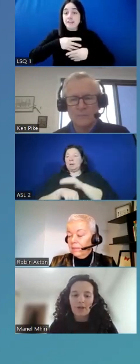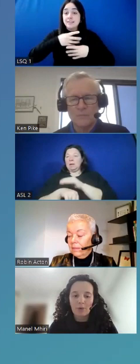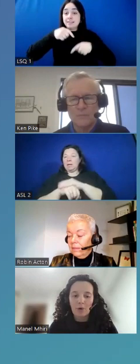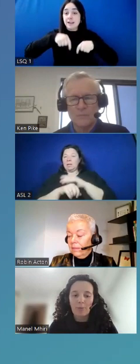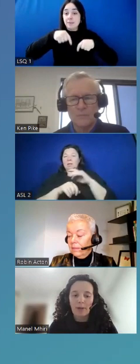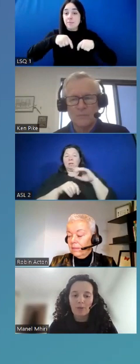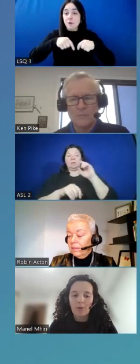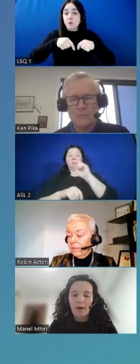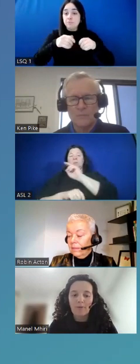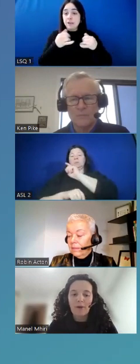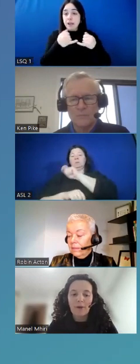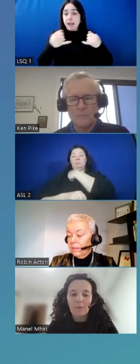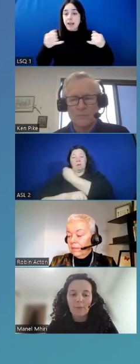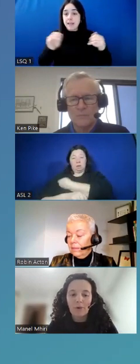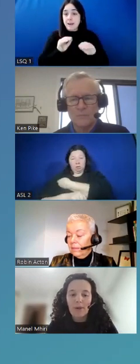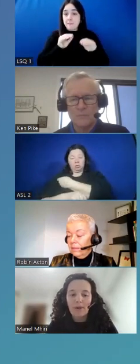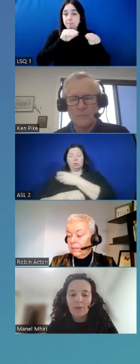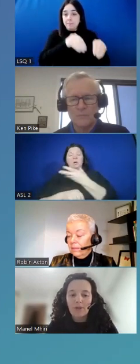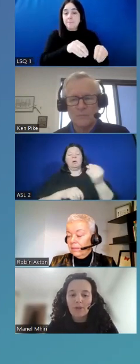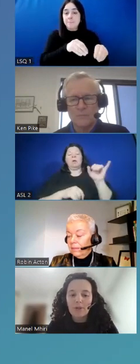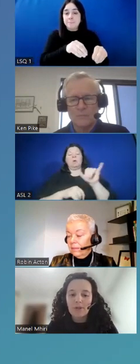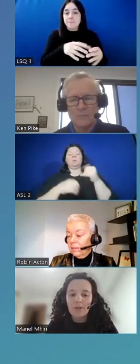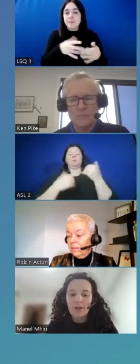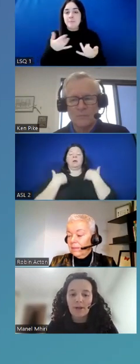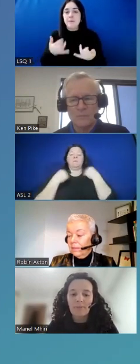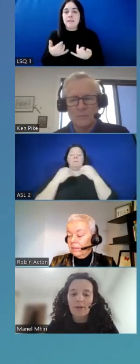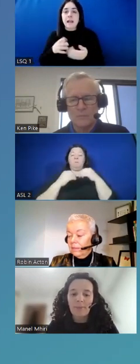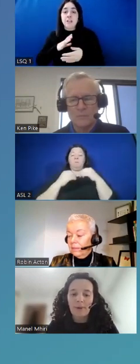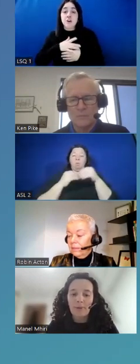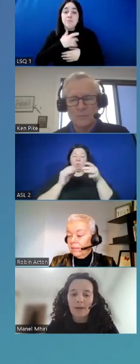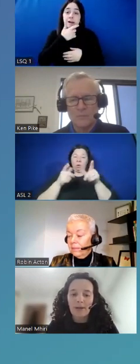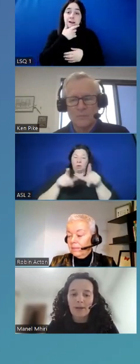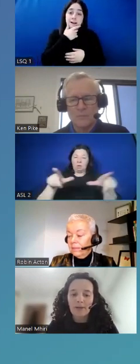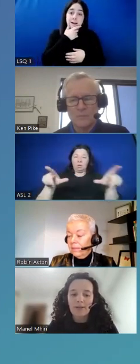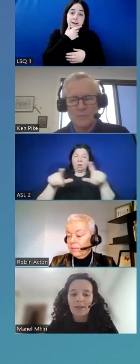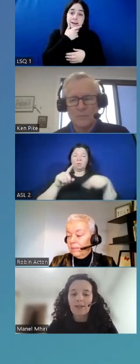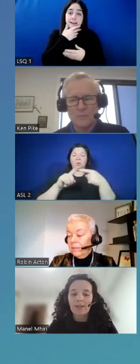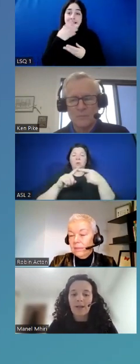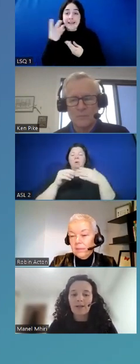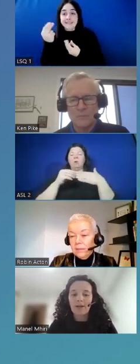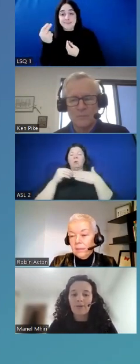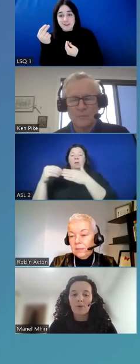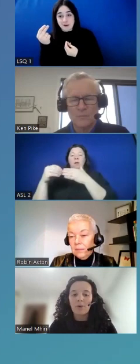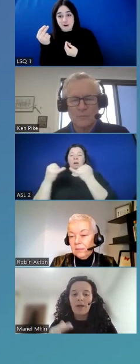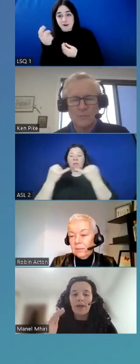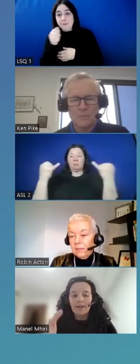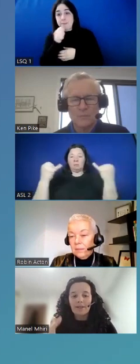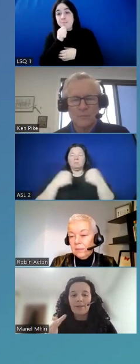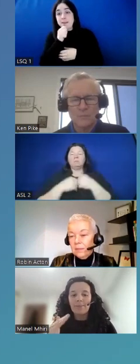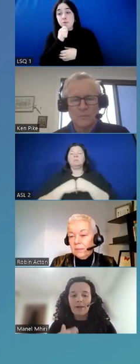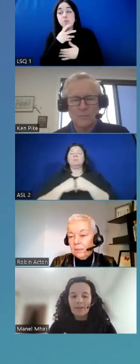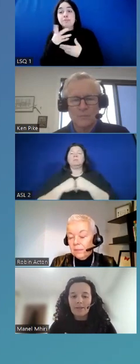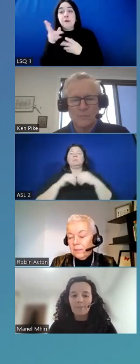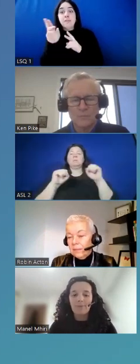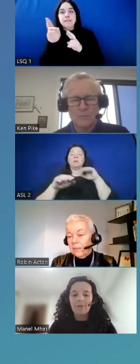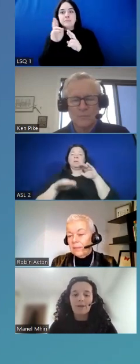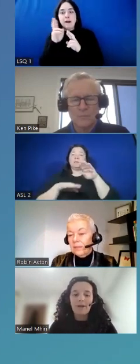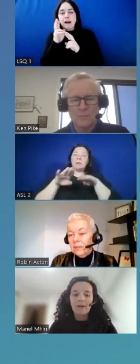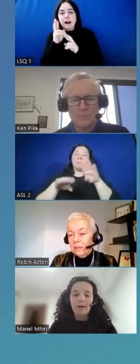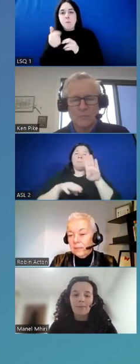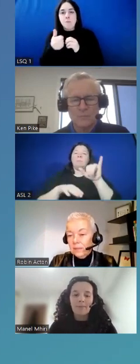Spanish, and we're hoping to have more languages about the guidelines, but it can give you like